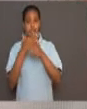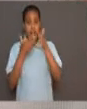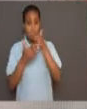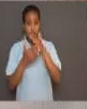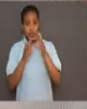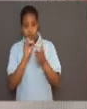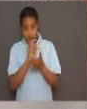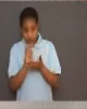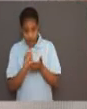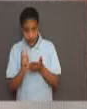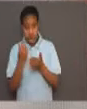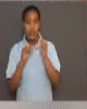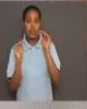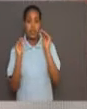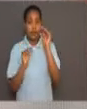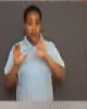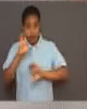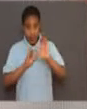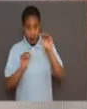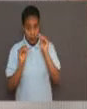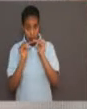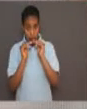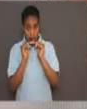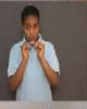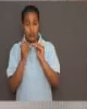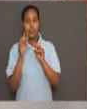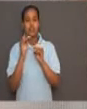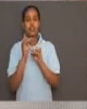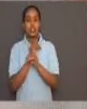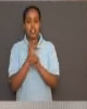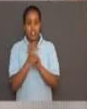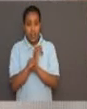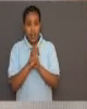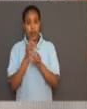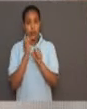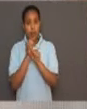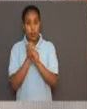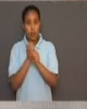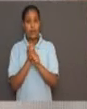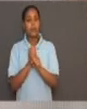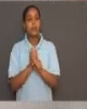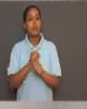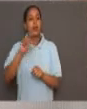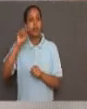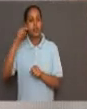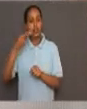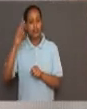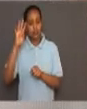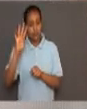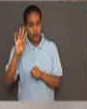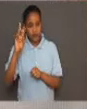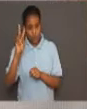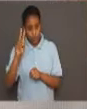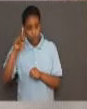and write the chemical equations for the industrial production of diammonium